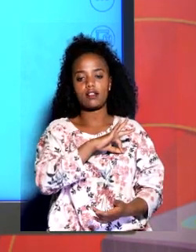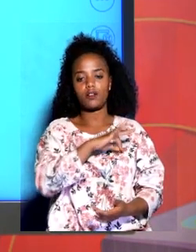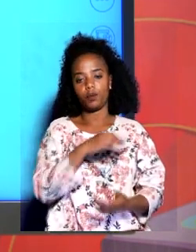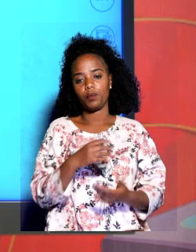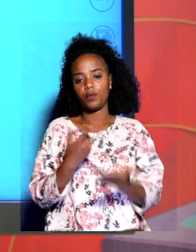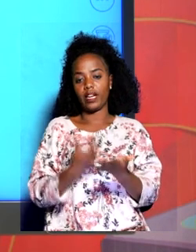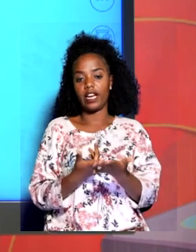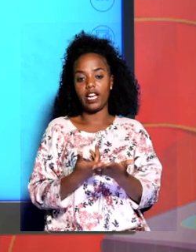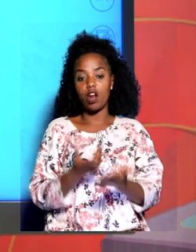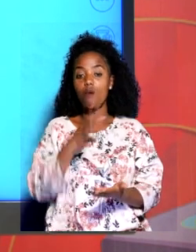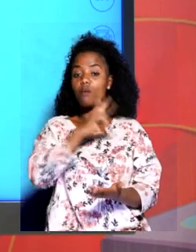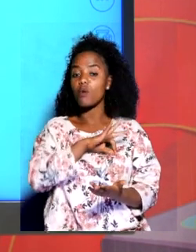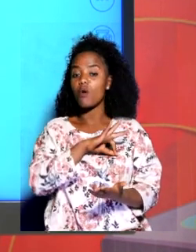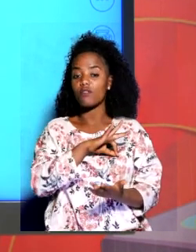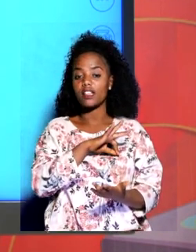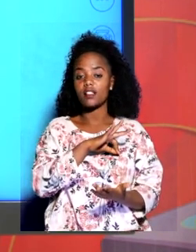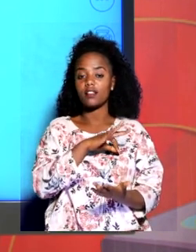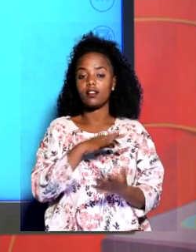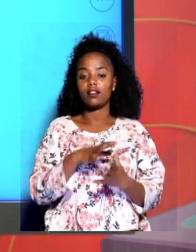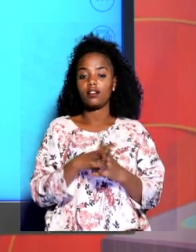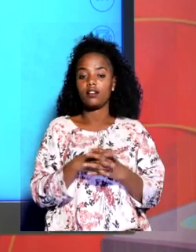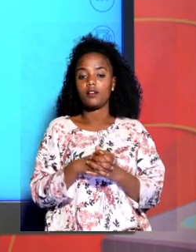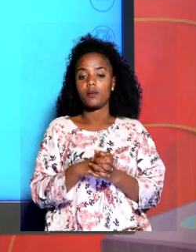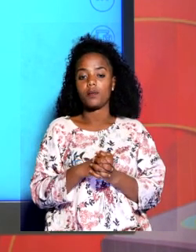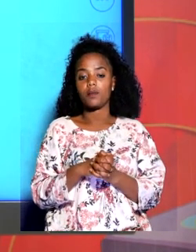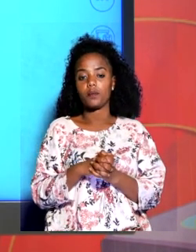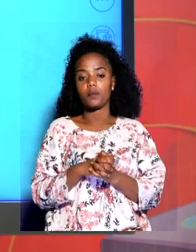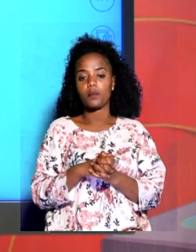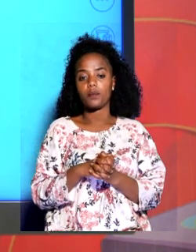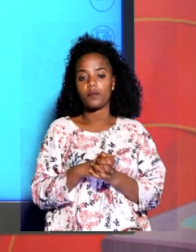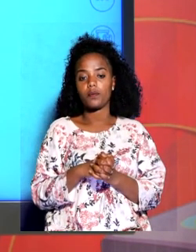Here, the profit